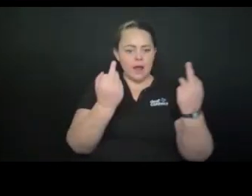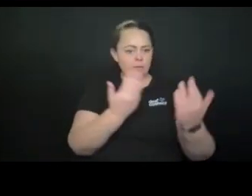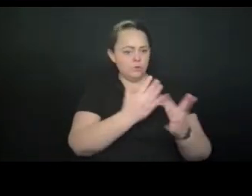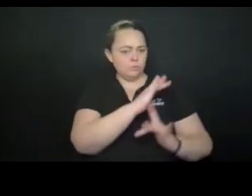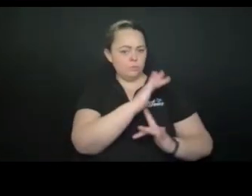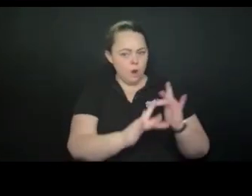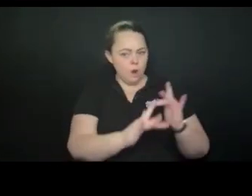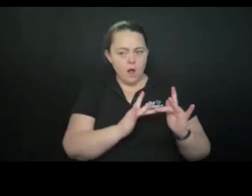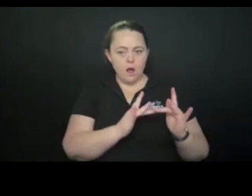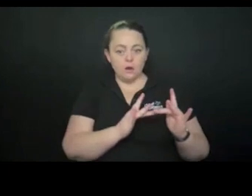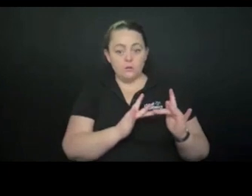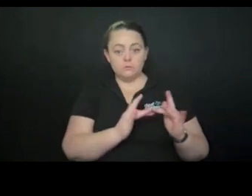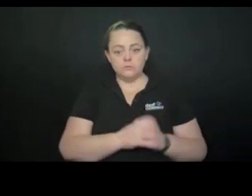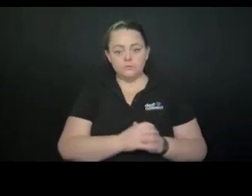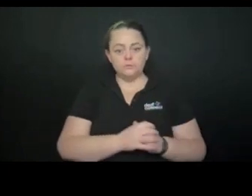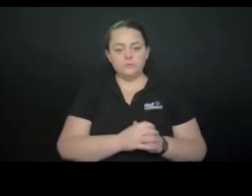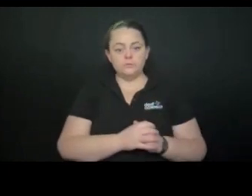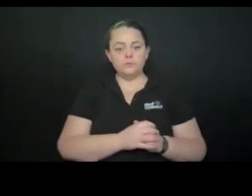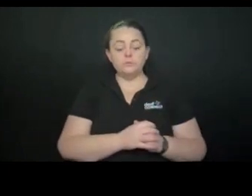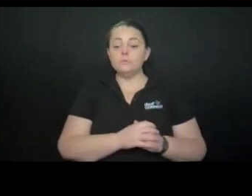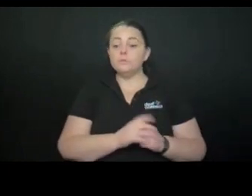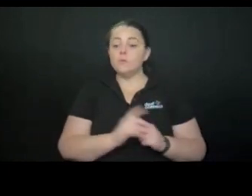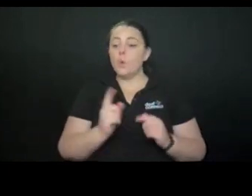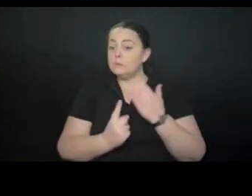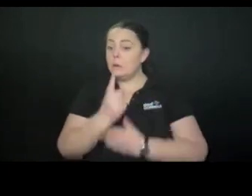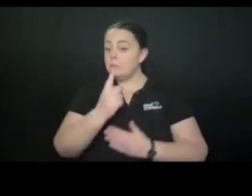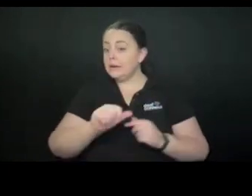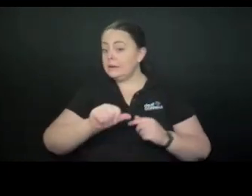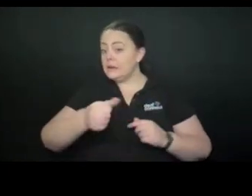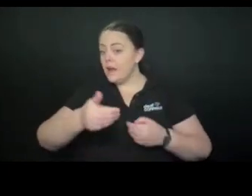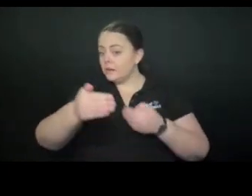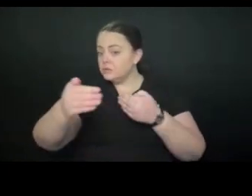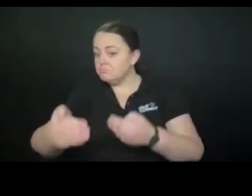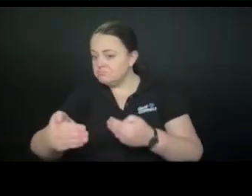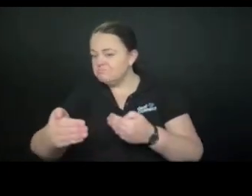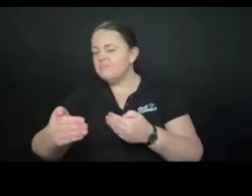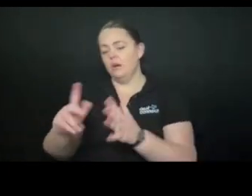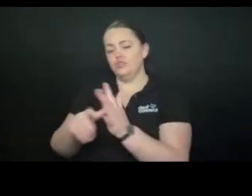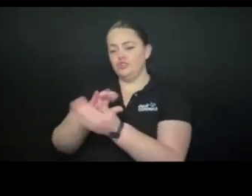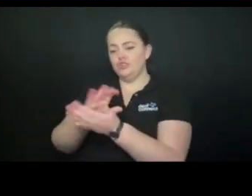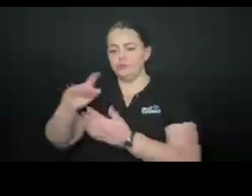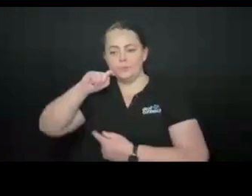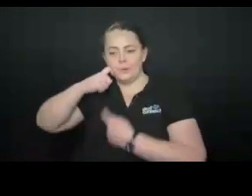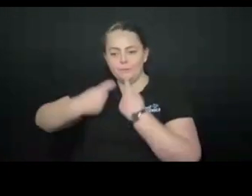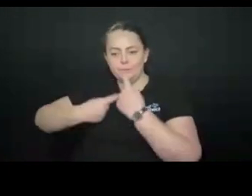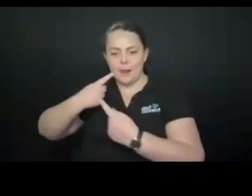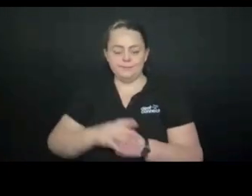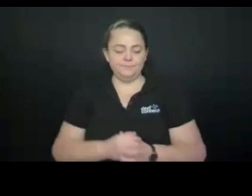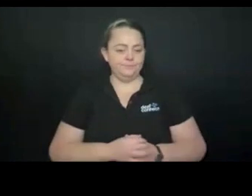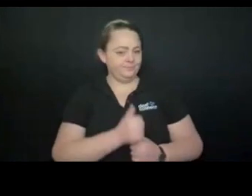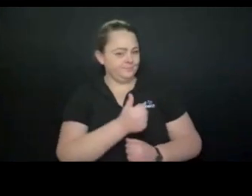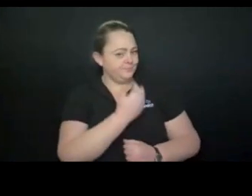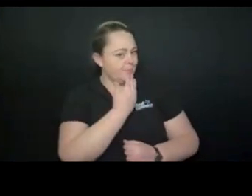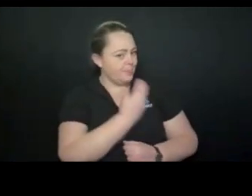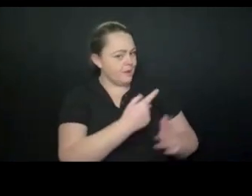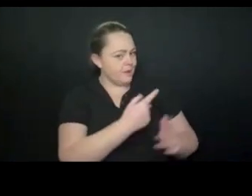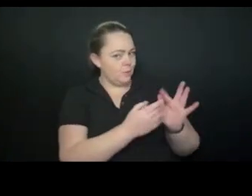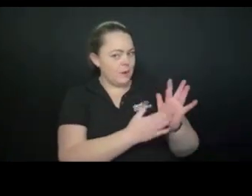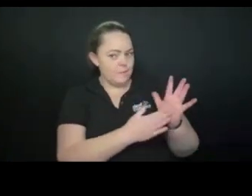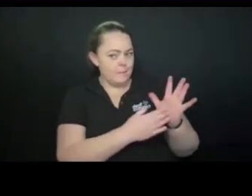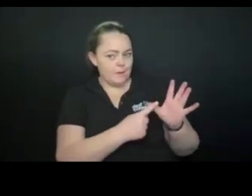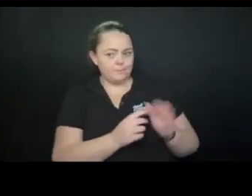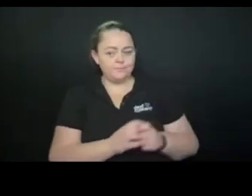terms of next steps, I might pass over to Josh. Sure. Thanks, Emma. So the next steps, we're going to be launching the new